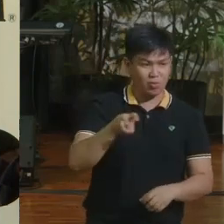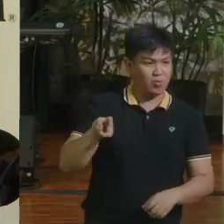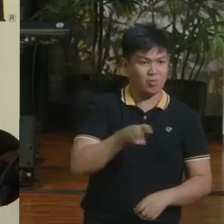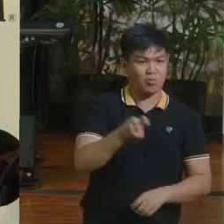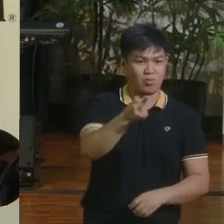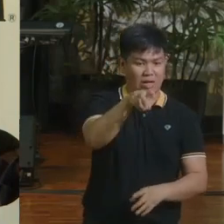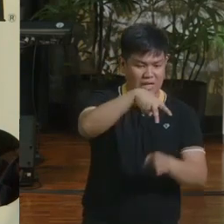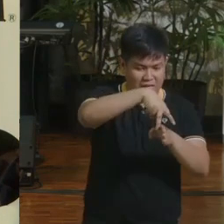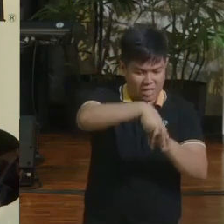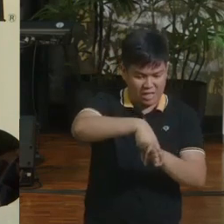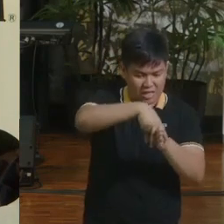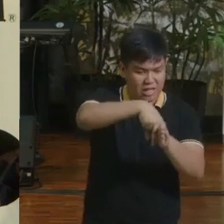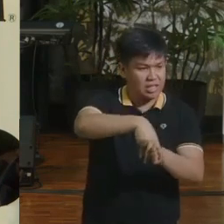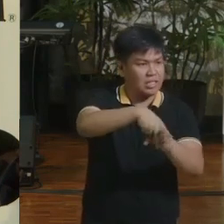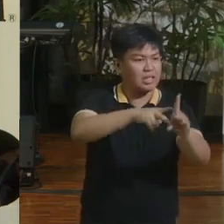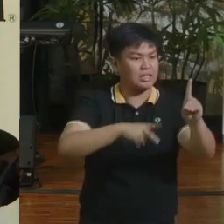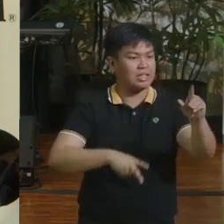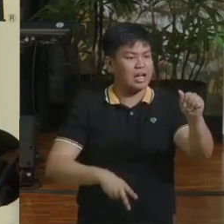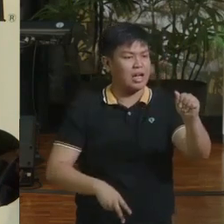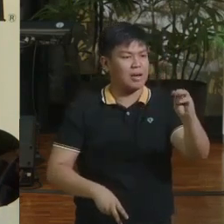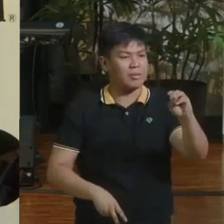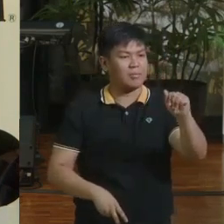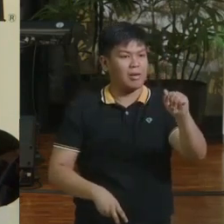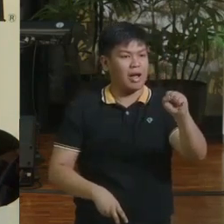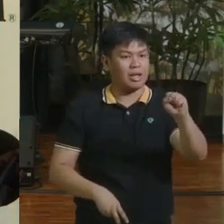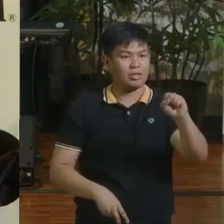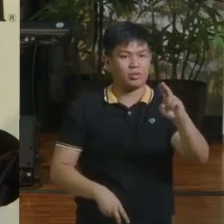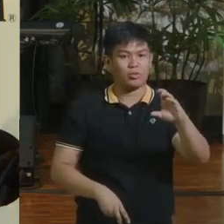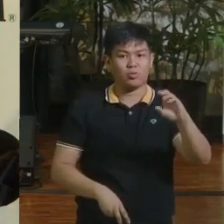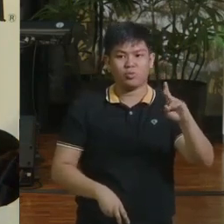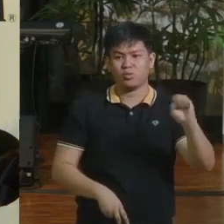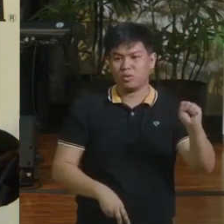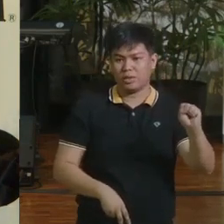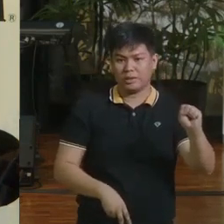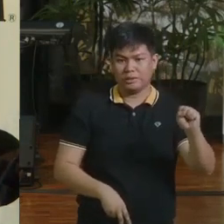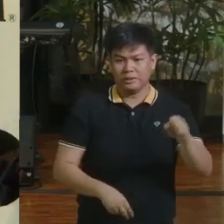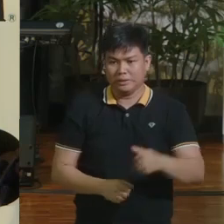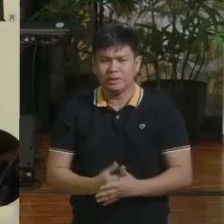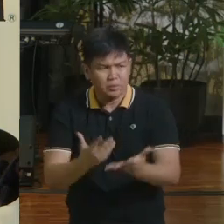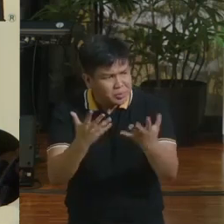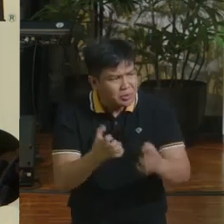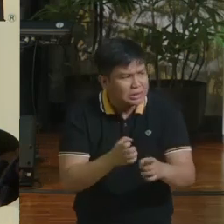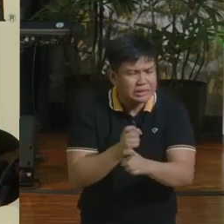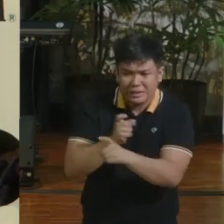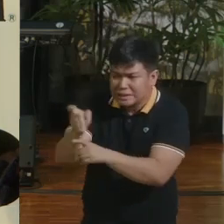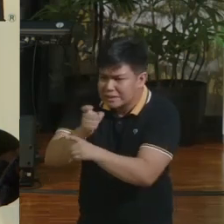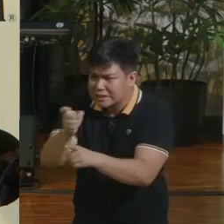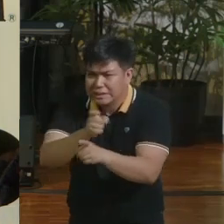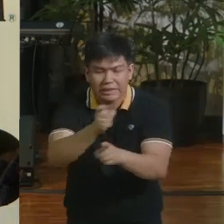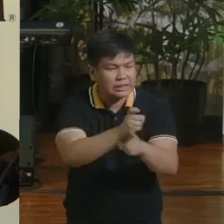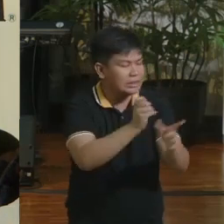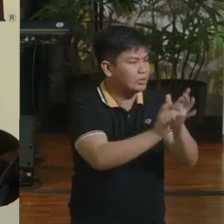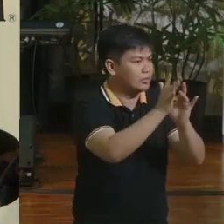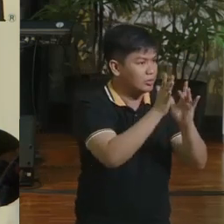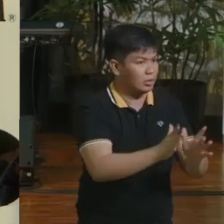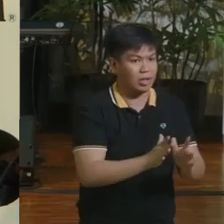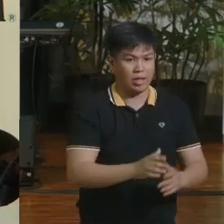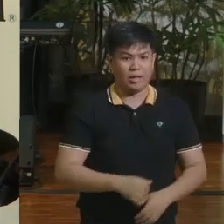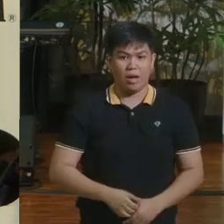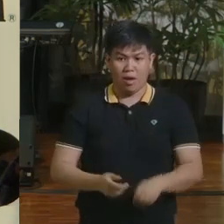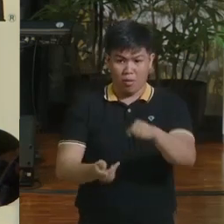sabi niya, but Saul, still breathing threats and murder against the disciples of the Lord, went to the high